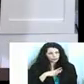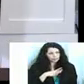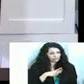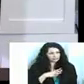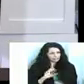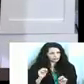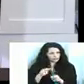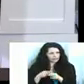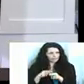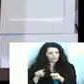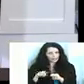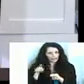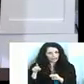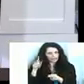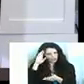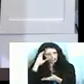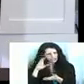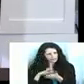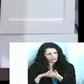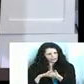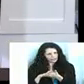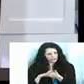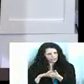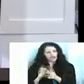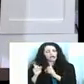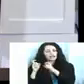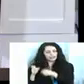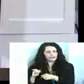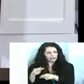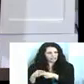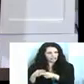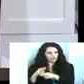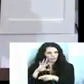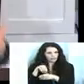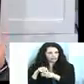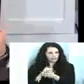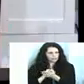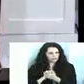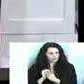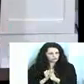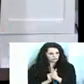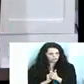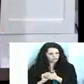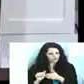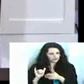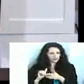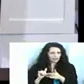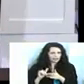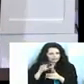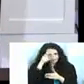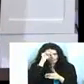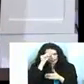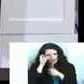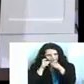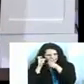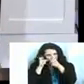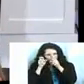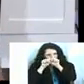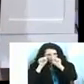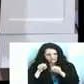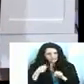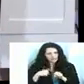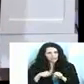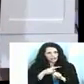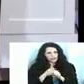others, or the men in the Scriptures, are given a name. It's that patriarchal system that we have lived under for far